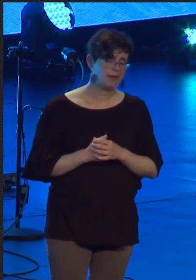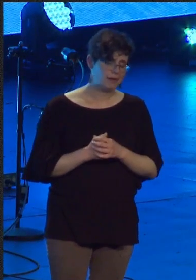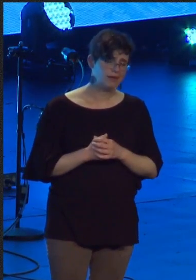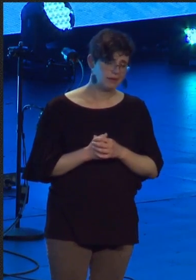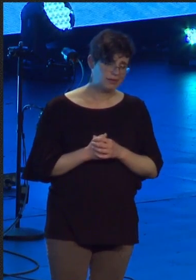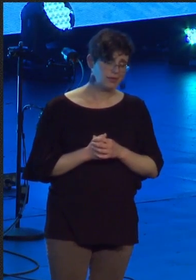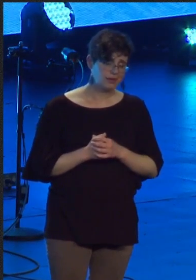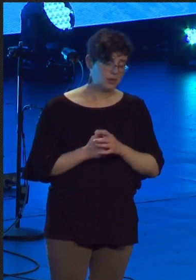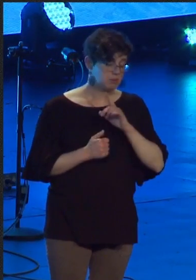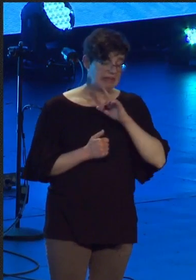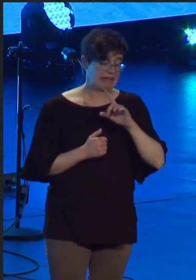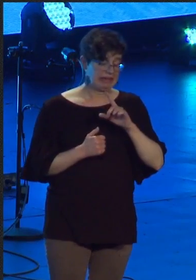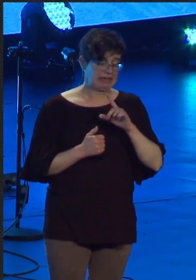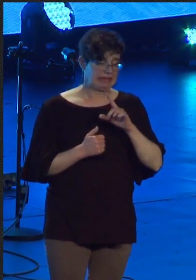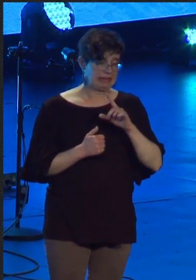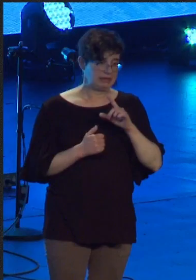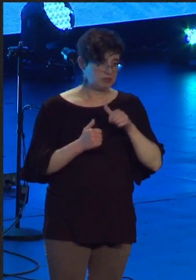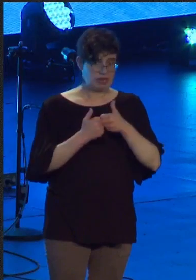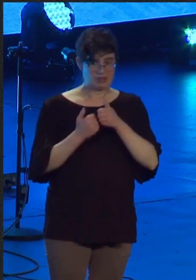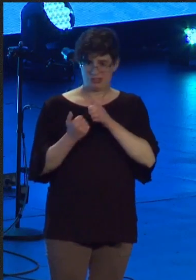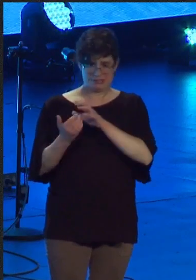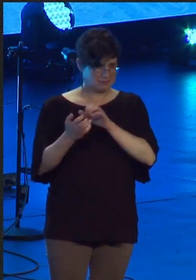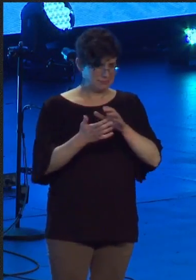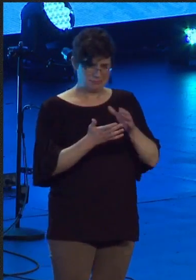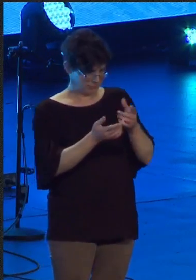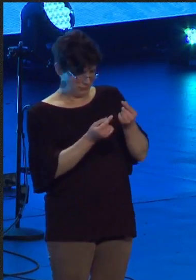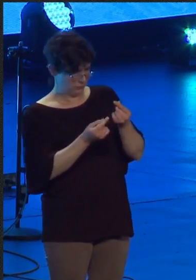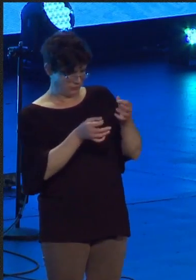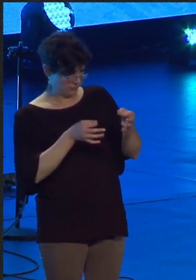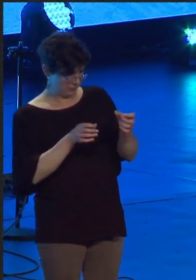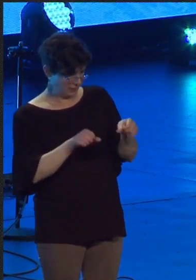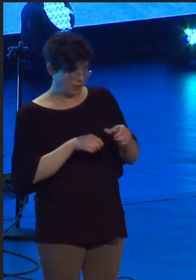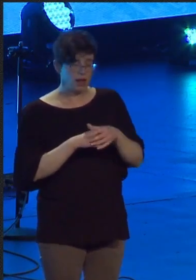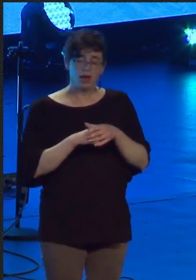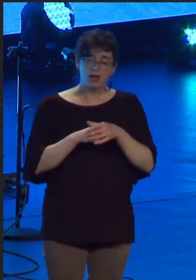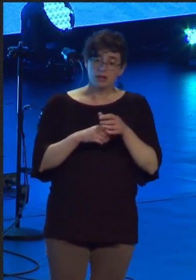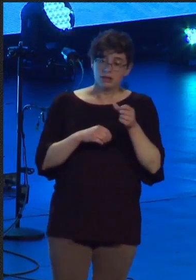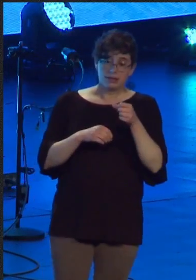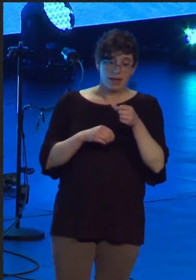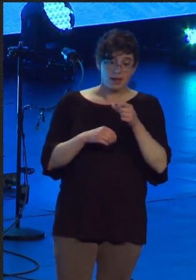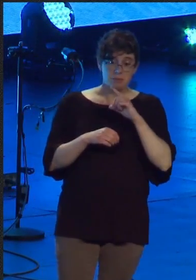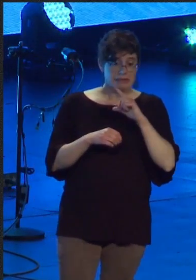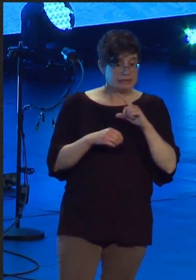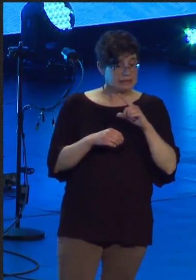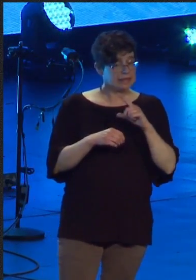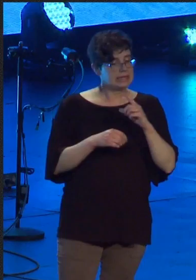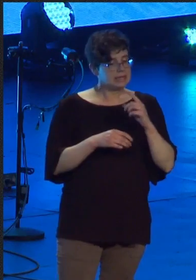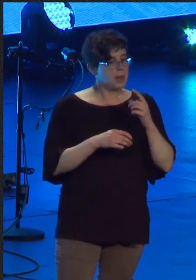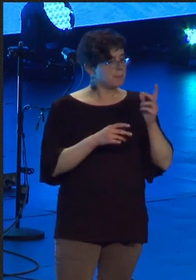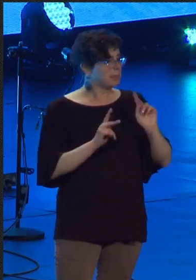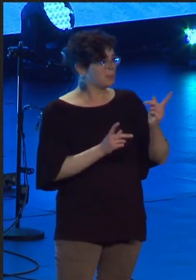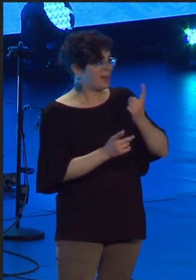that's out there. There's all sorts of challenges. Can you just talk about some of the things you have to deal with? Yeah, and Annie will ask me that, or during the pandemic, people are asking me